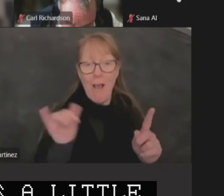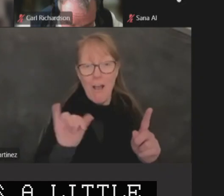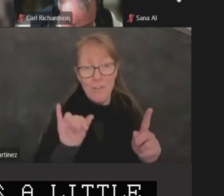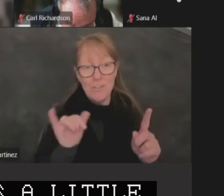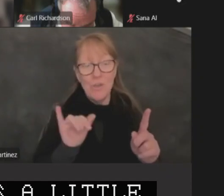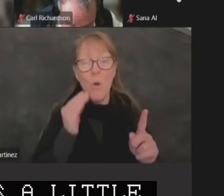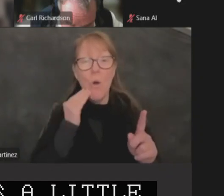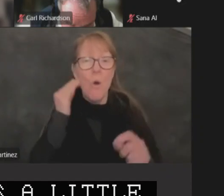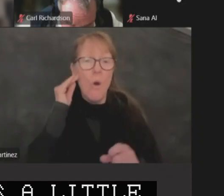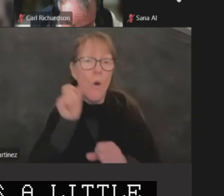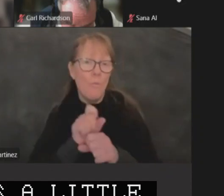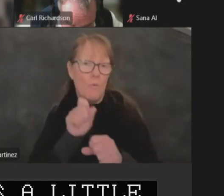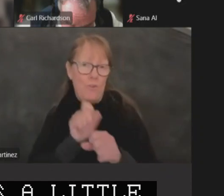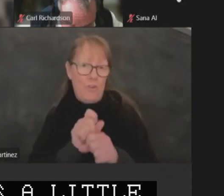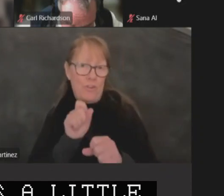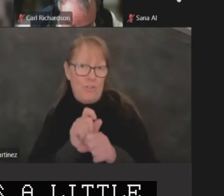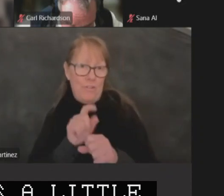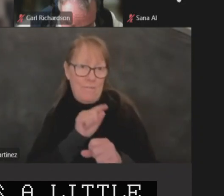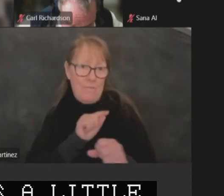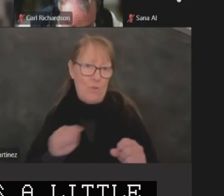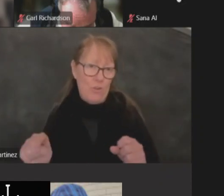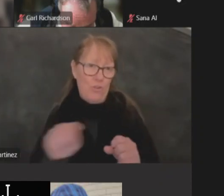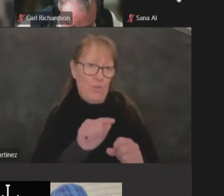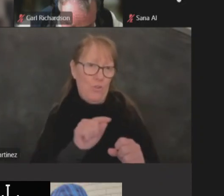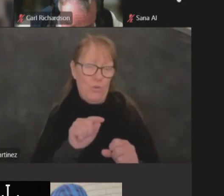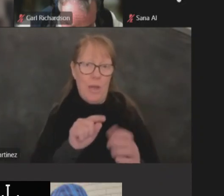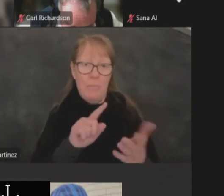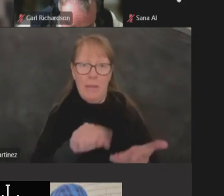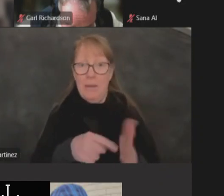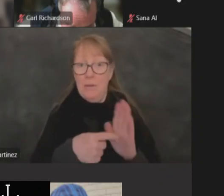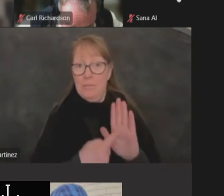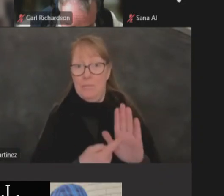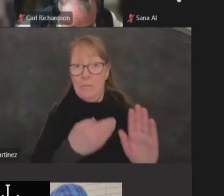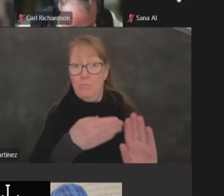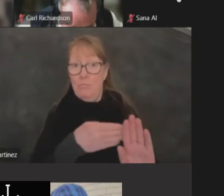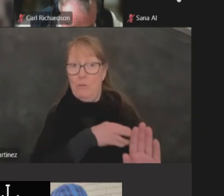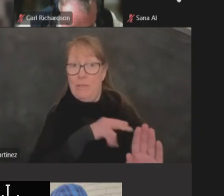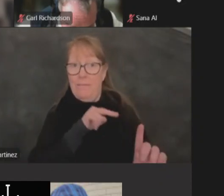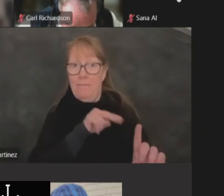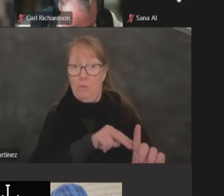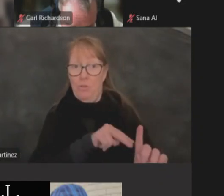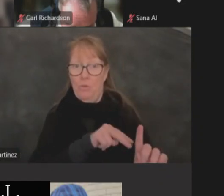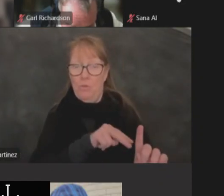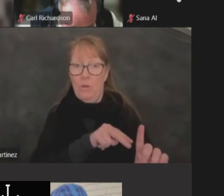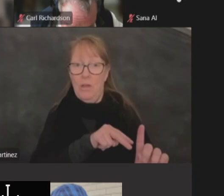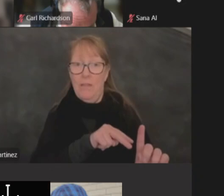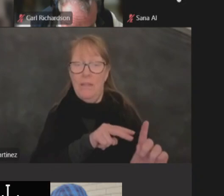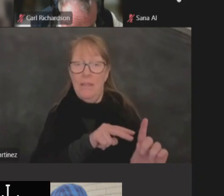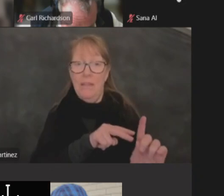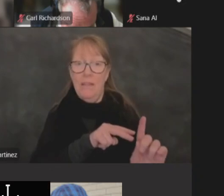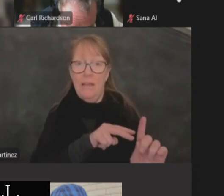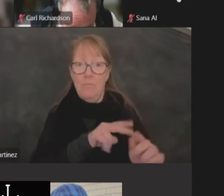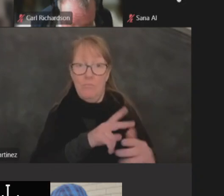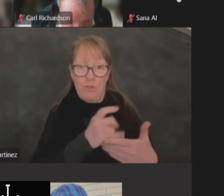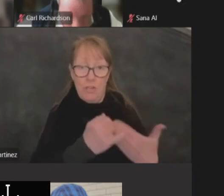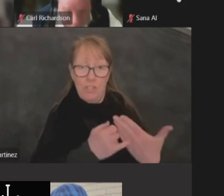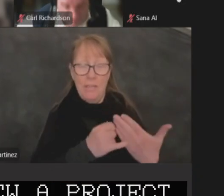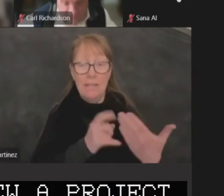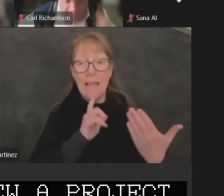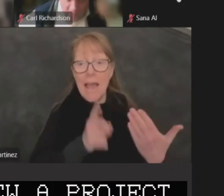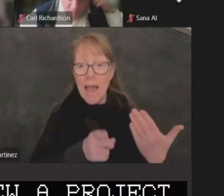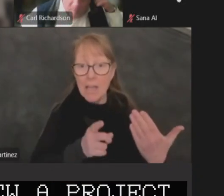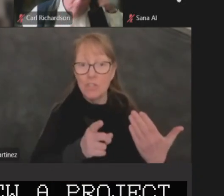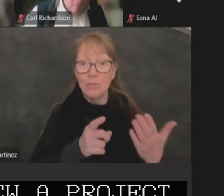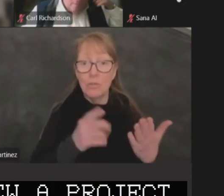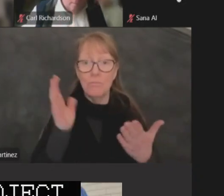to preview a project. The actual project presentation is going to happen next